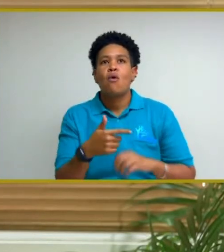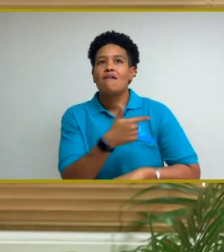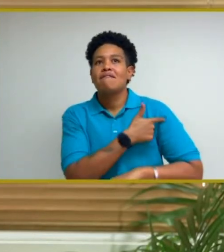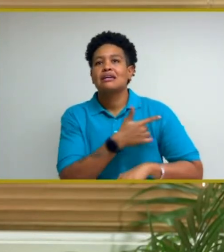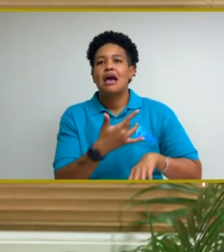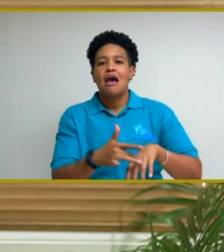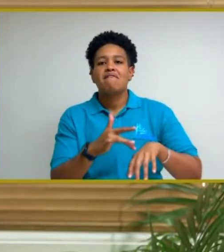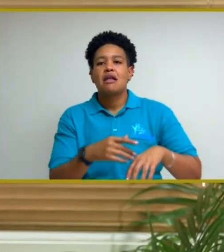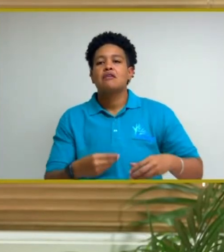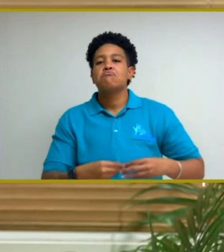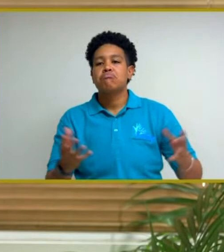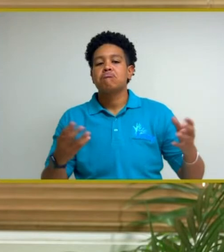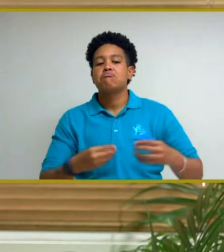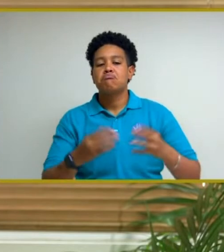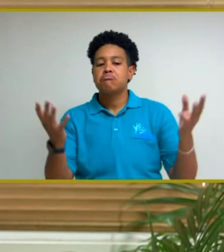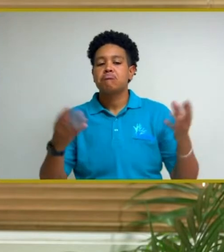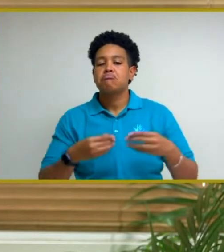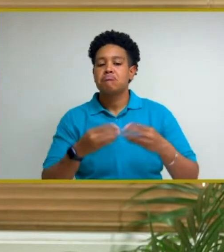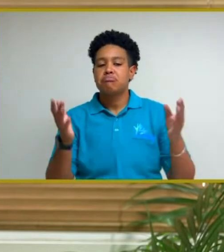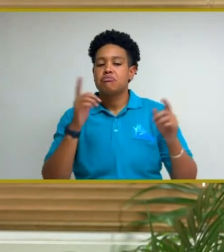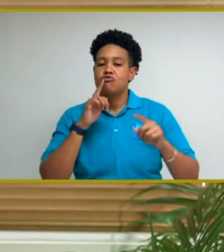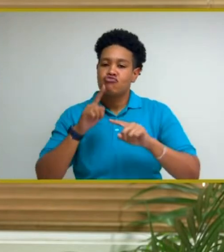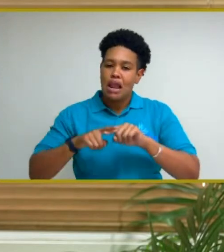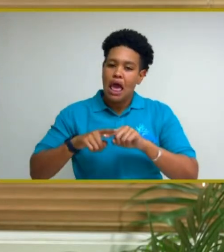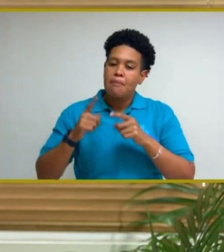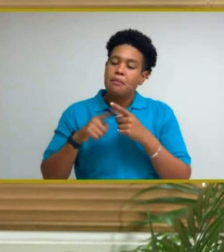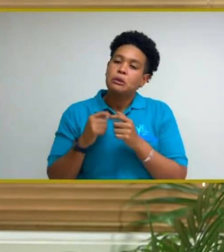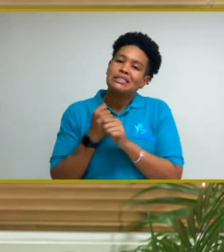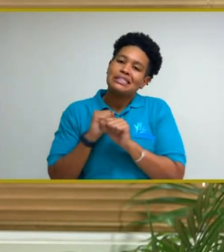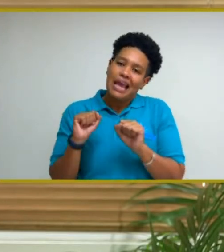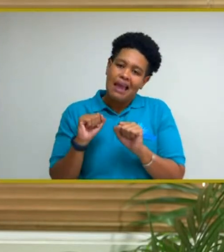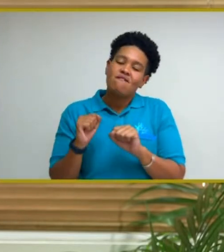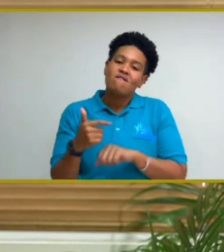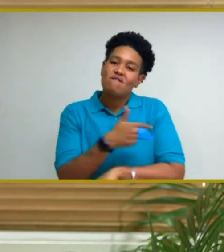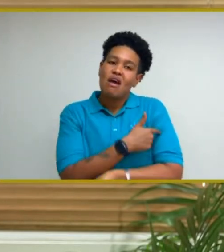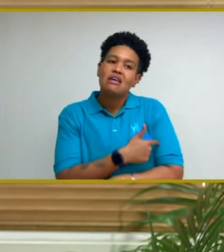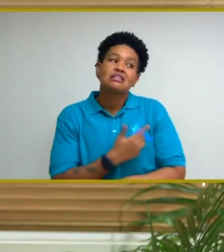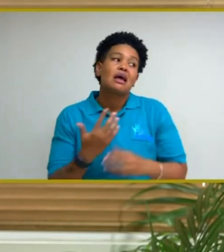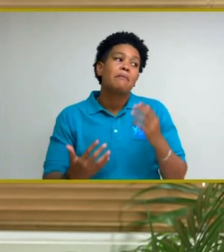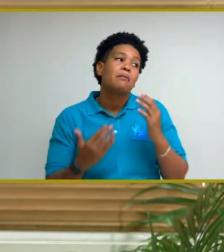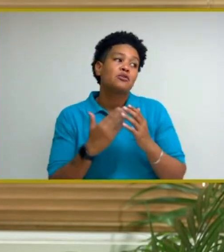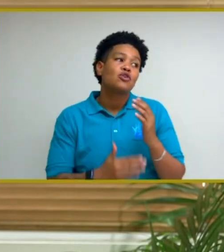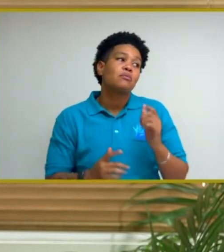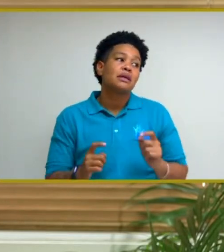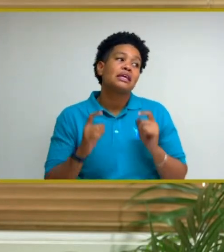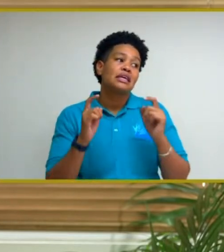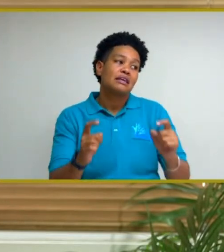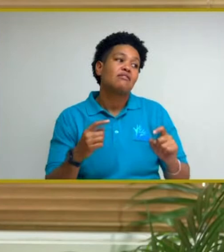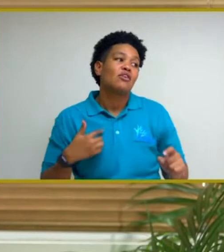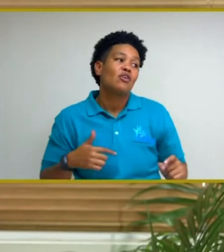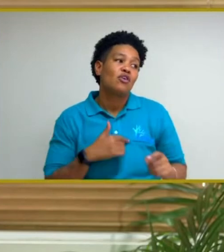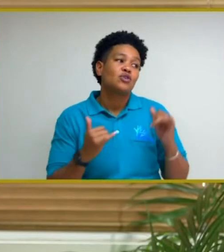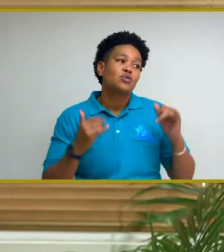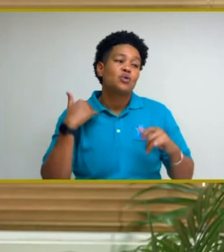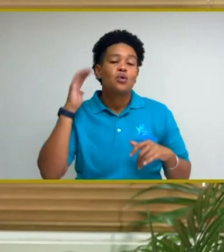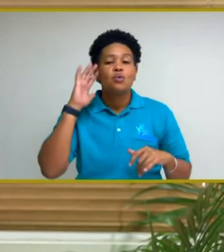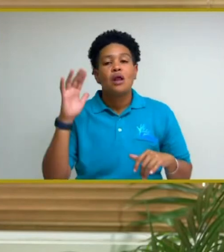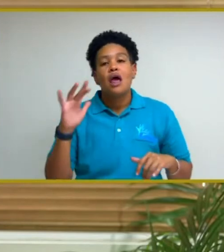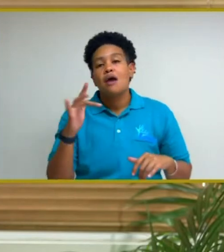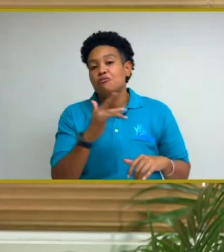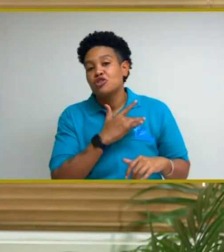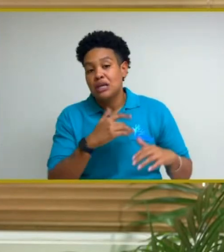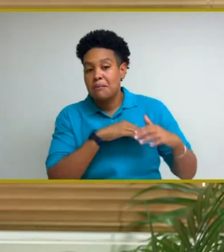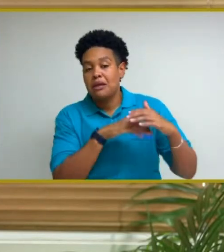on the market, reliable and safe vaccines, and maybe even some gifted to us, which we will appreciate based